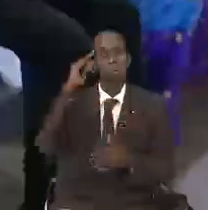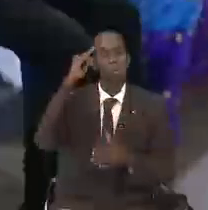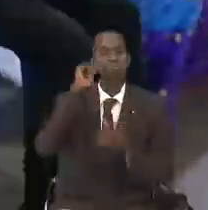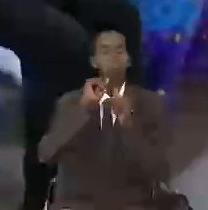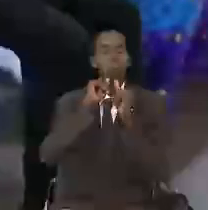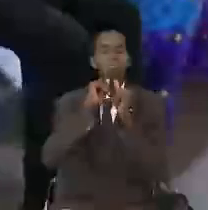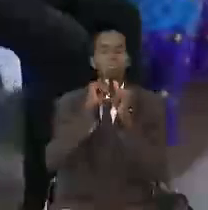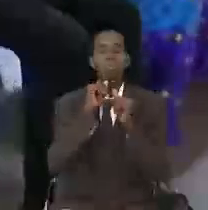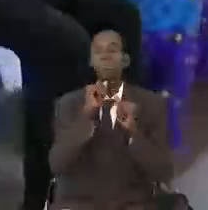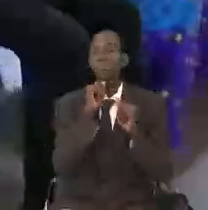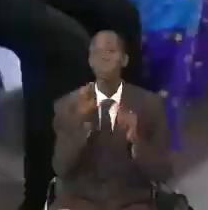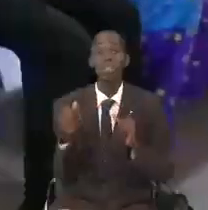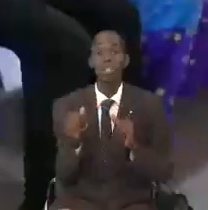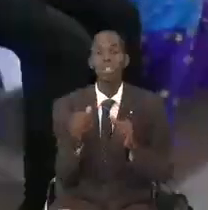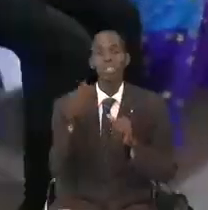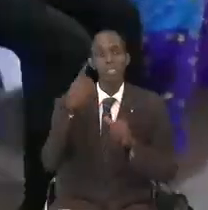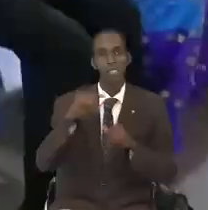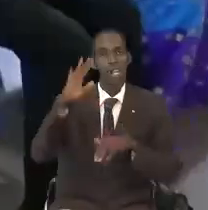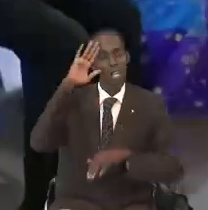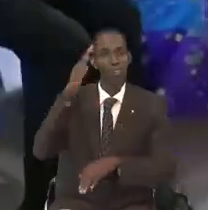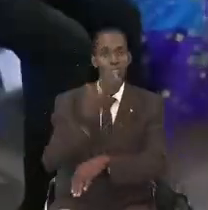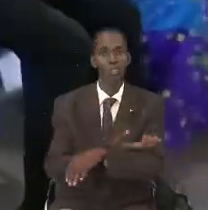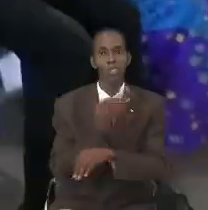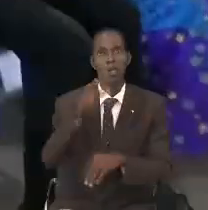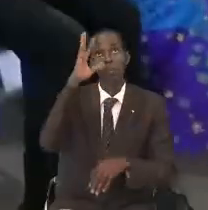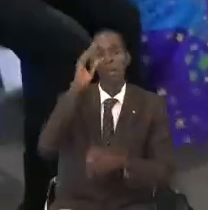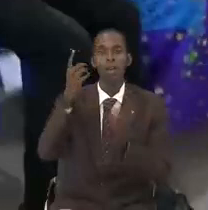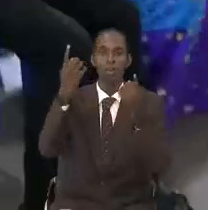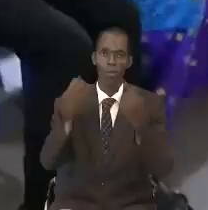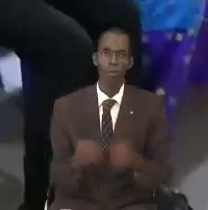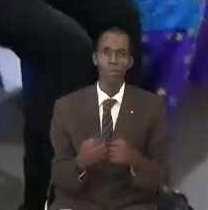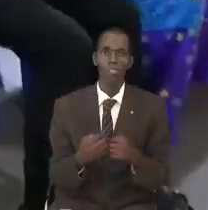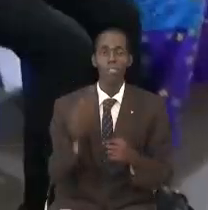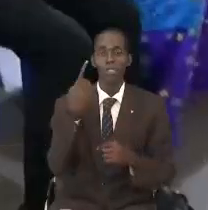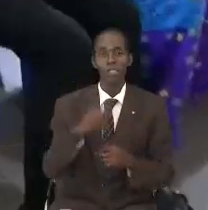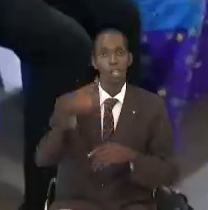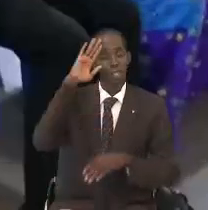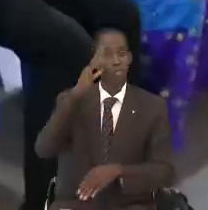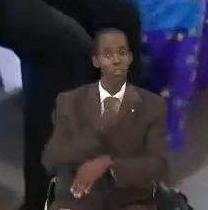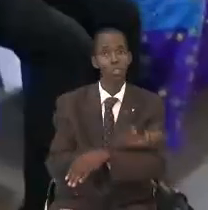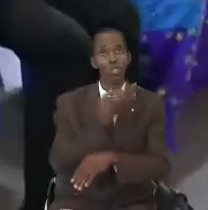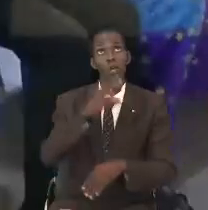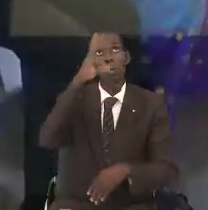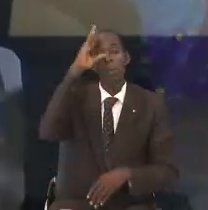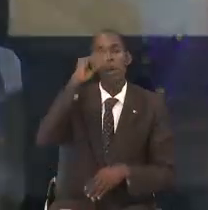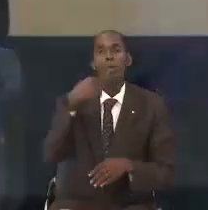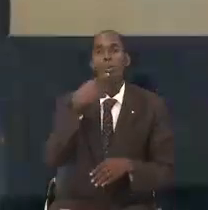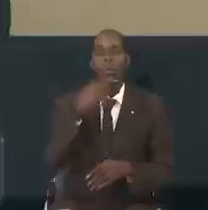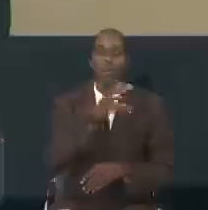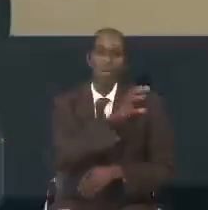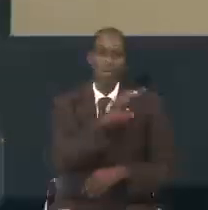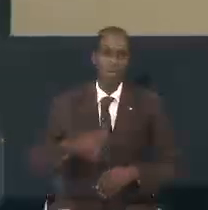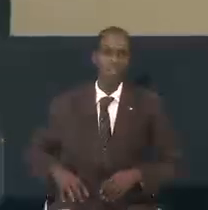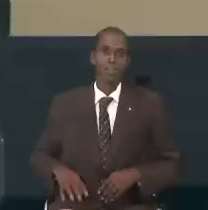the Son of Man cometh. The Son of Man, that's Christ, that's the